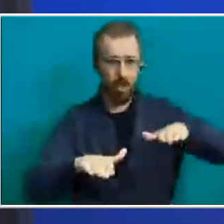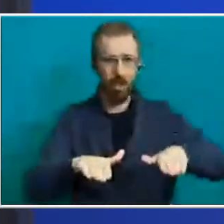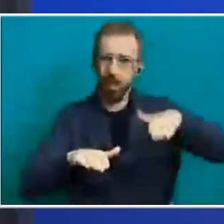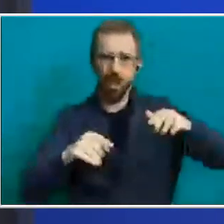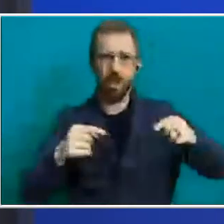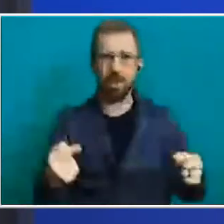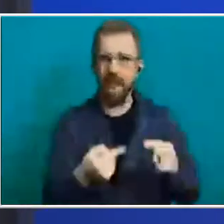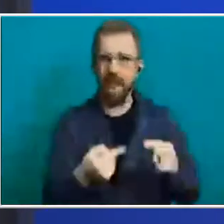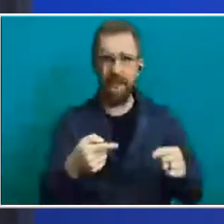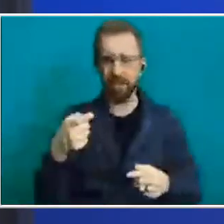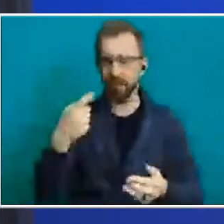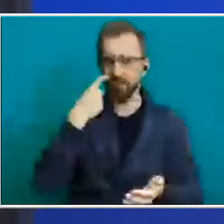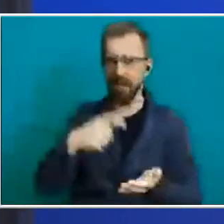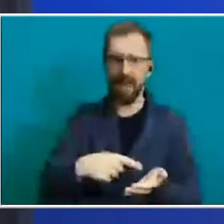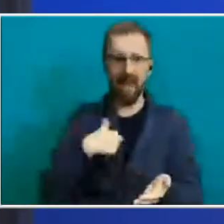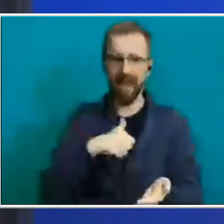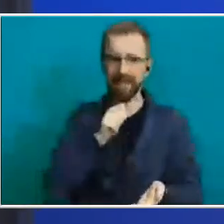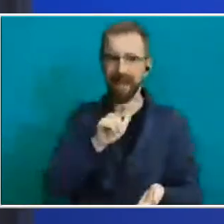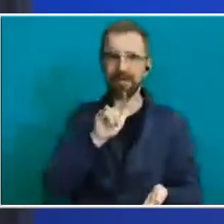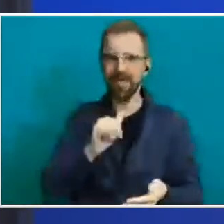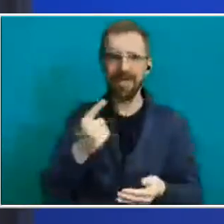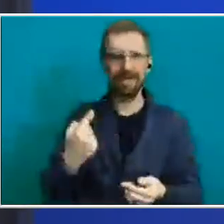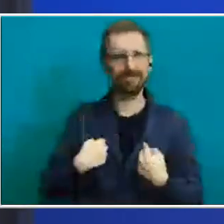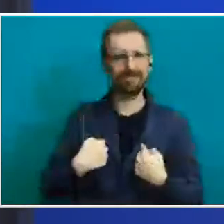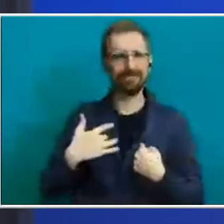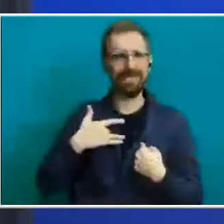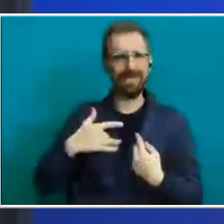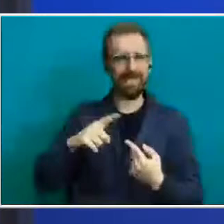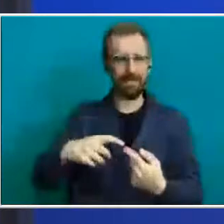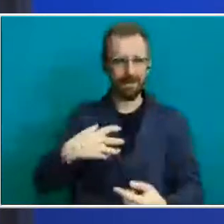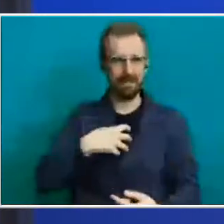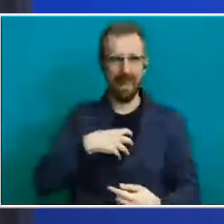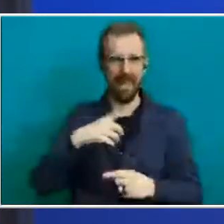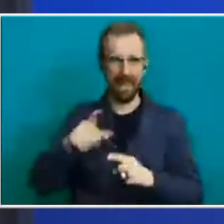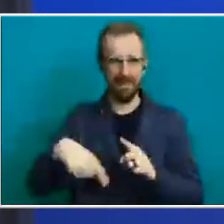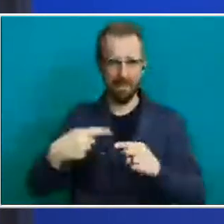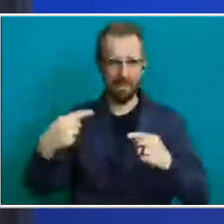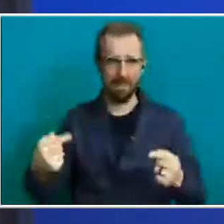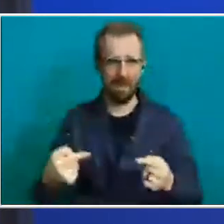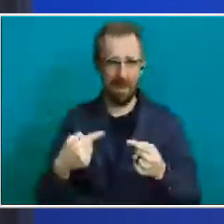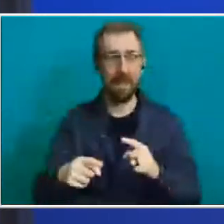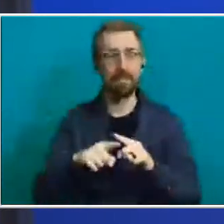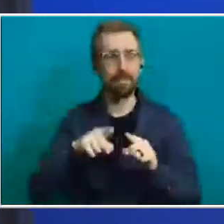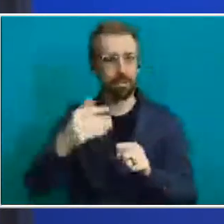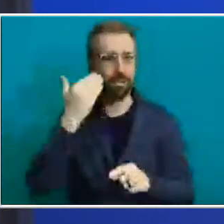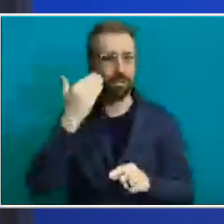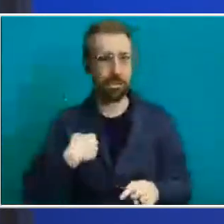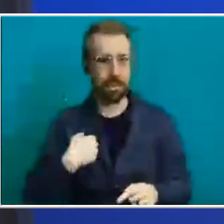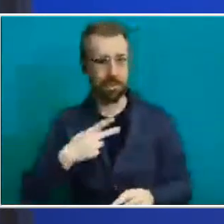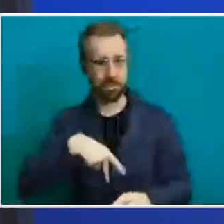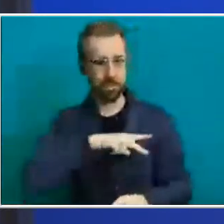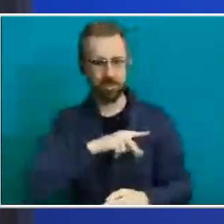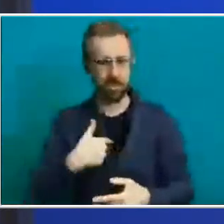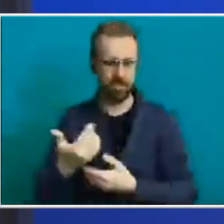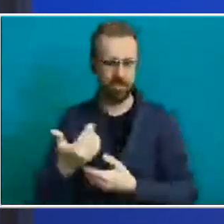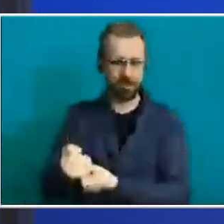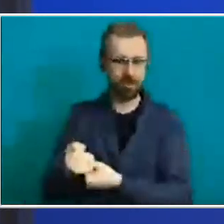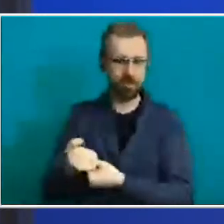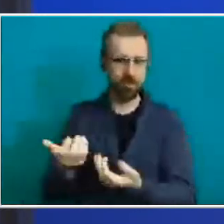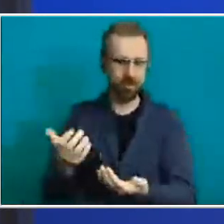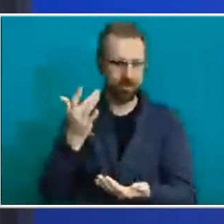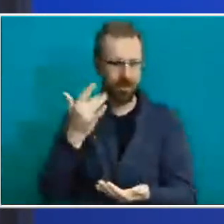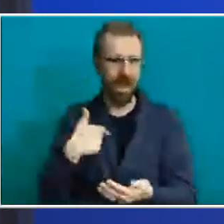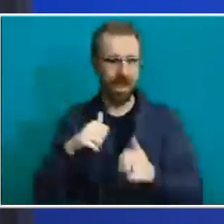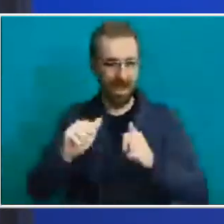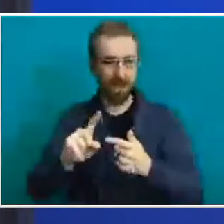not really a person to complain about pain, I feel like. So, and she knows me personally, and I trust Erin, which is why I was able to go to her